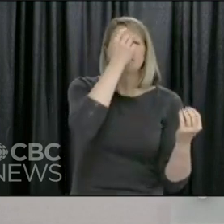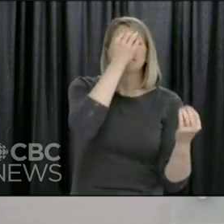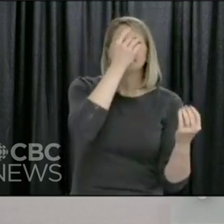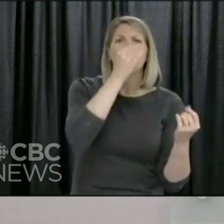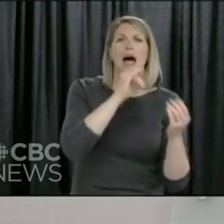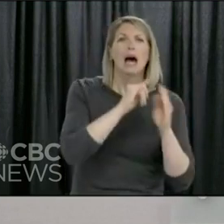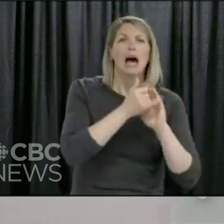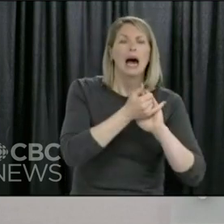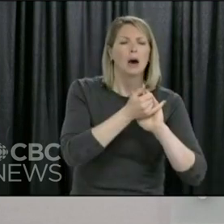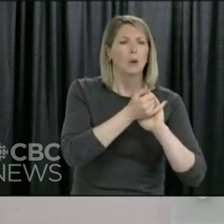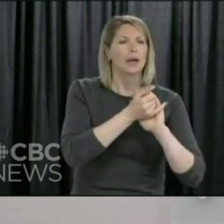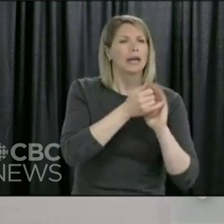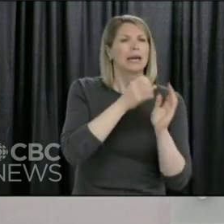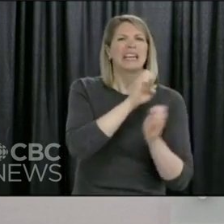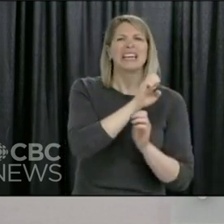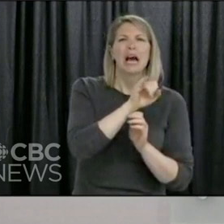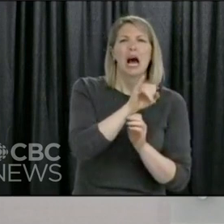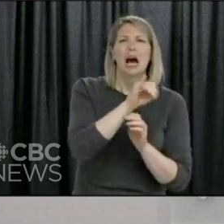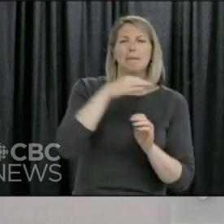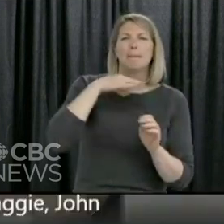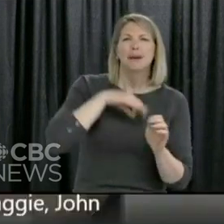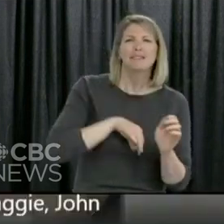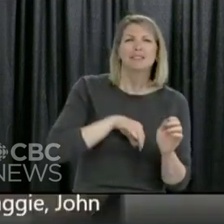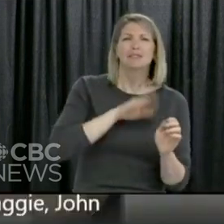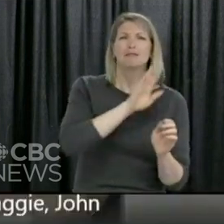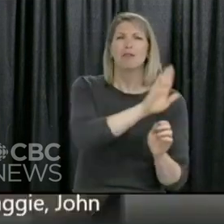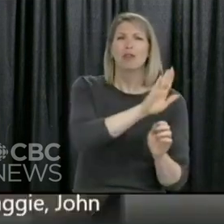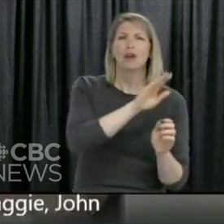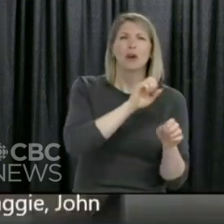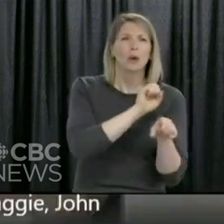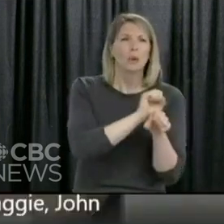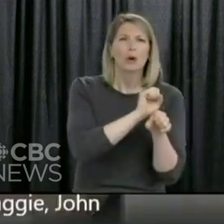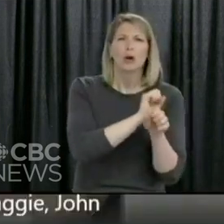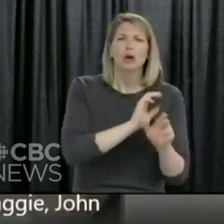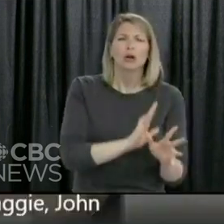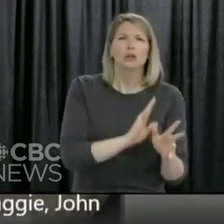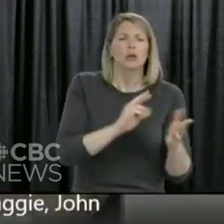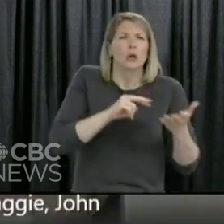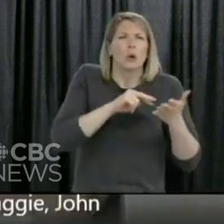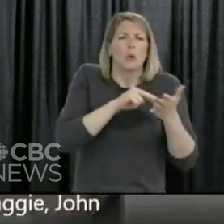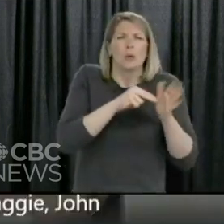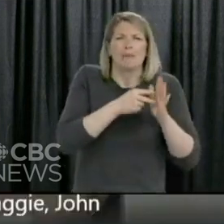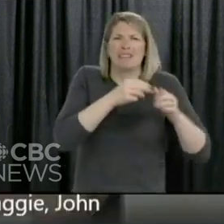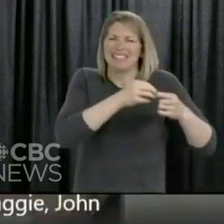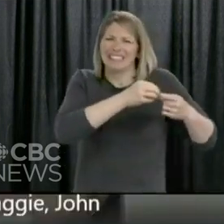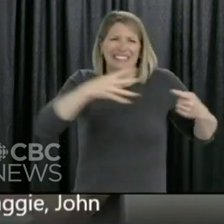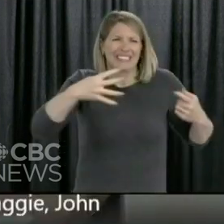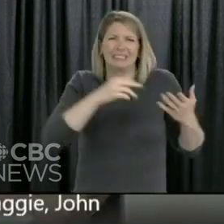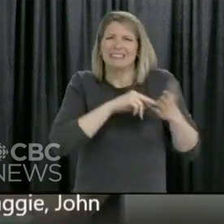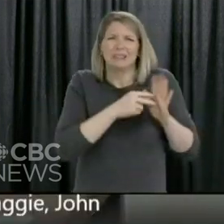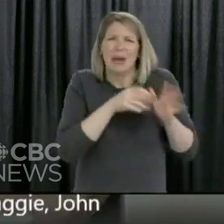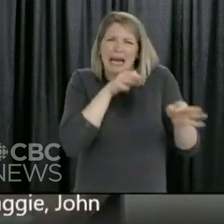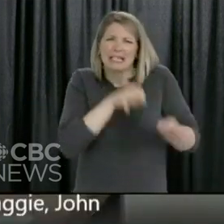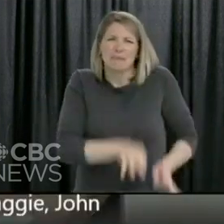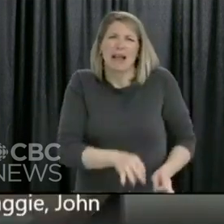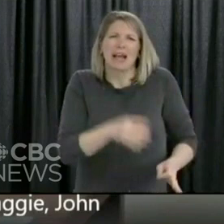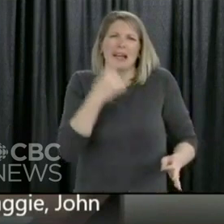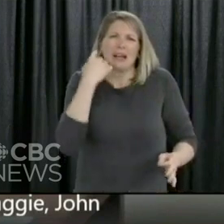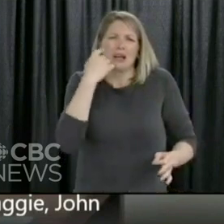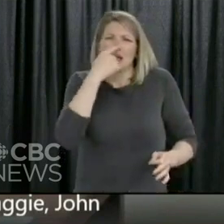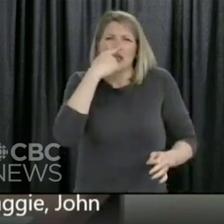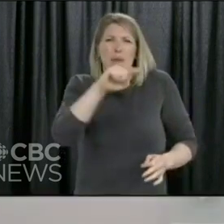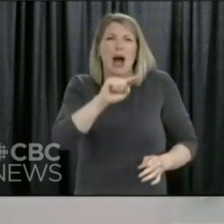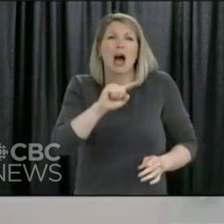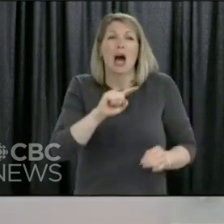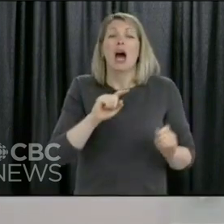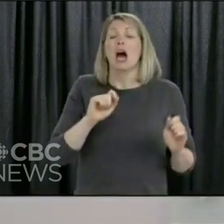changes to post-employment benefits for new employees. What does this mean? So this means that HR... Yeah, okay, I can just,